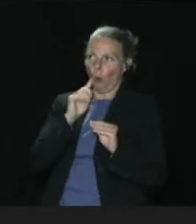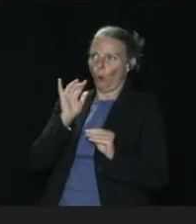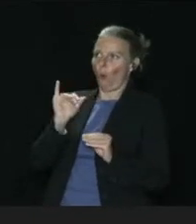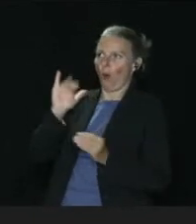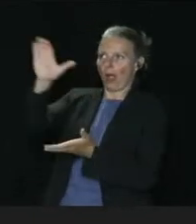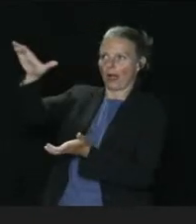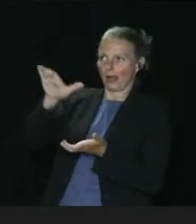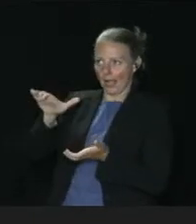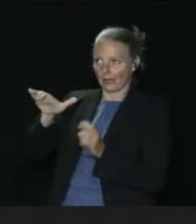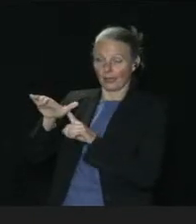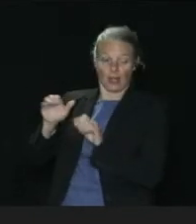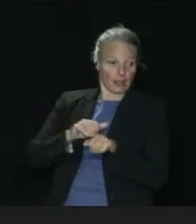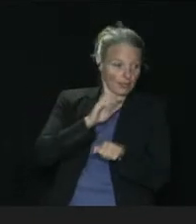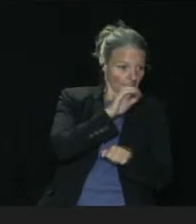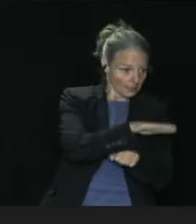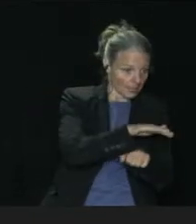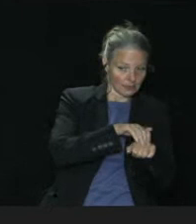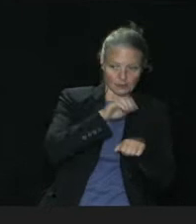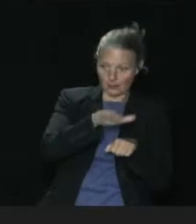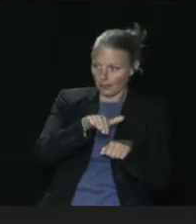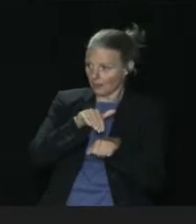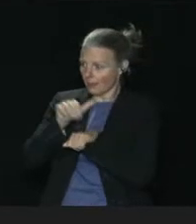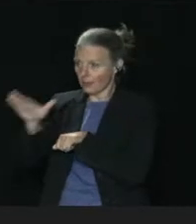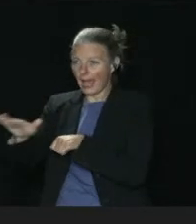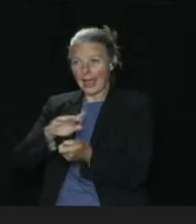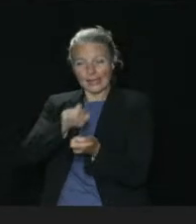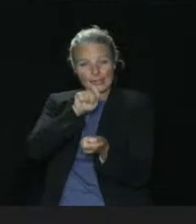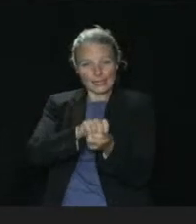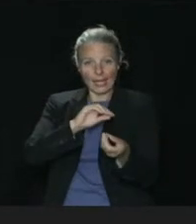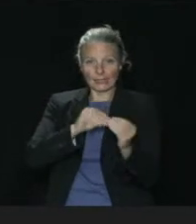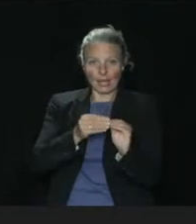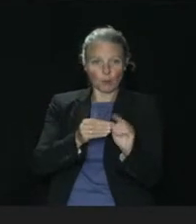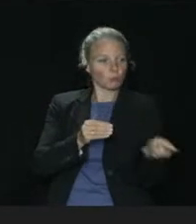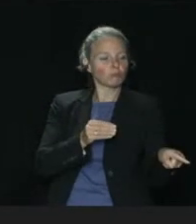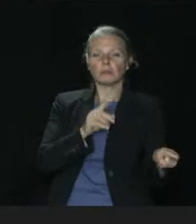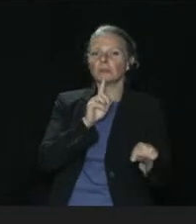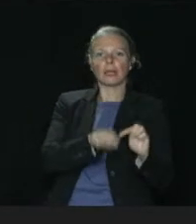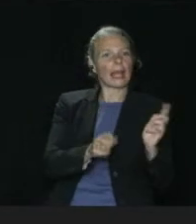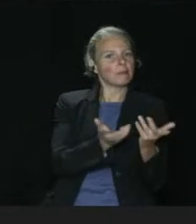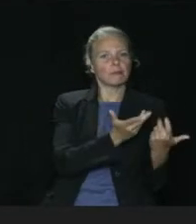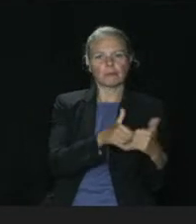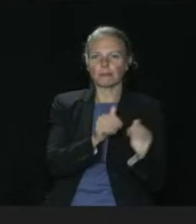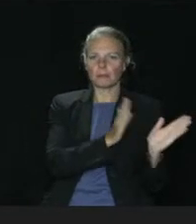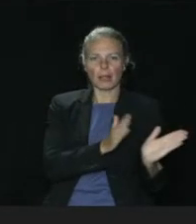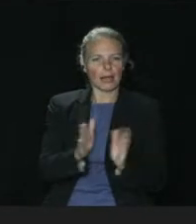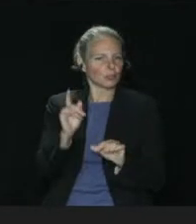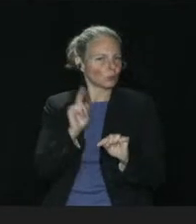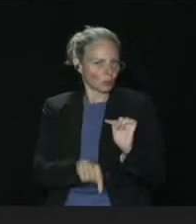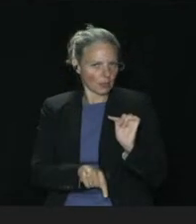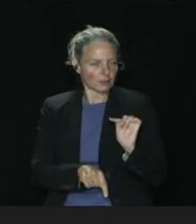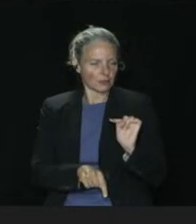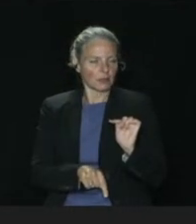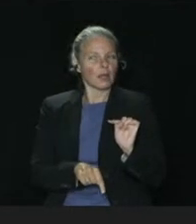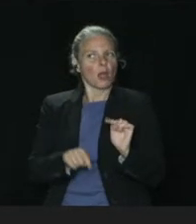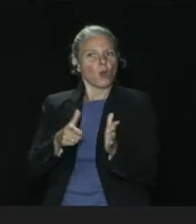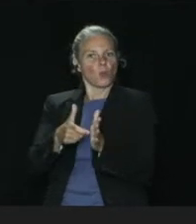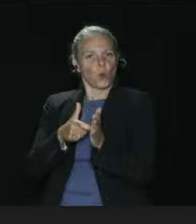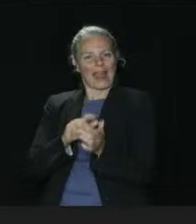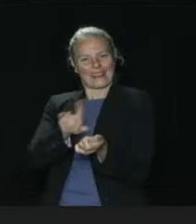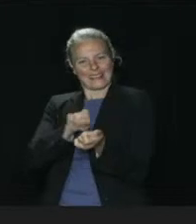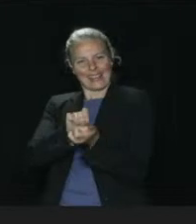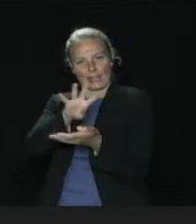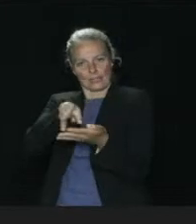actual commitment. We can't say for sure, but based on what we had